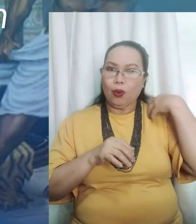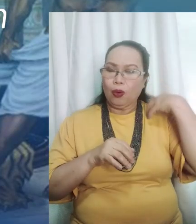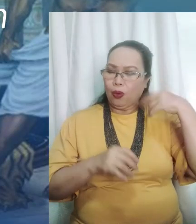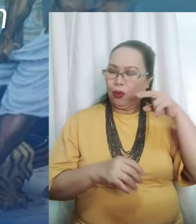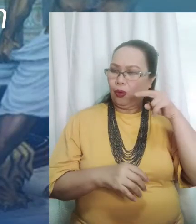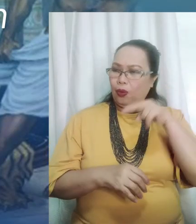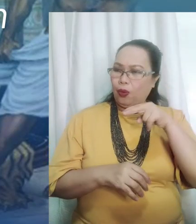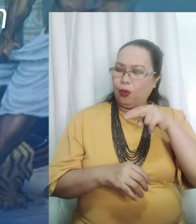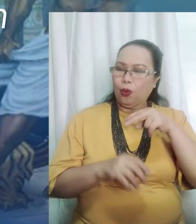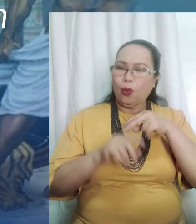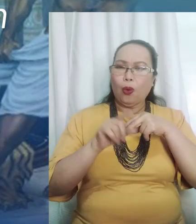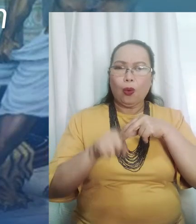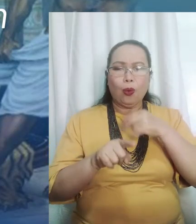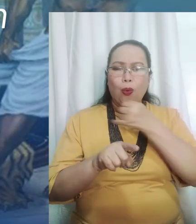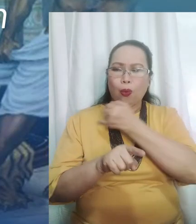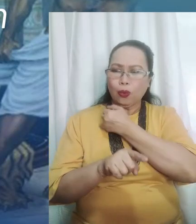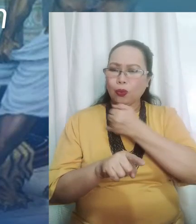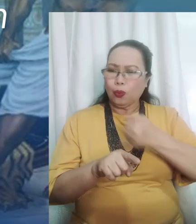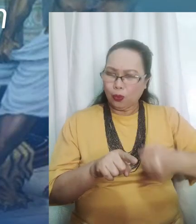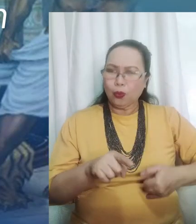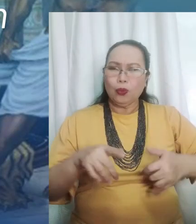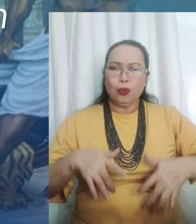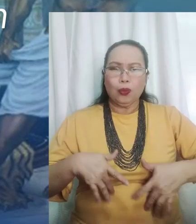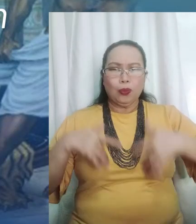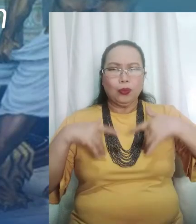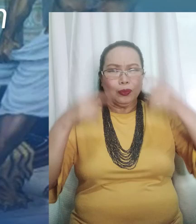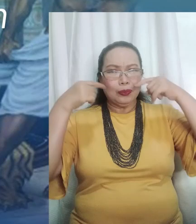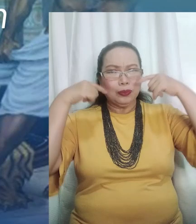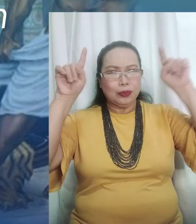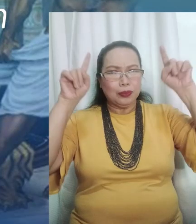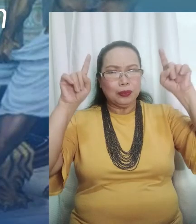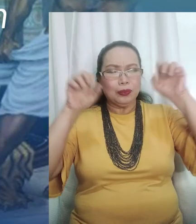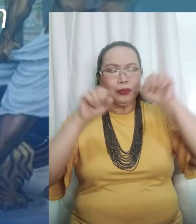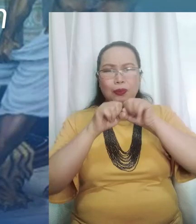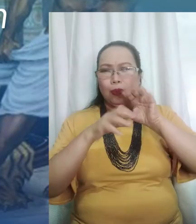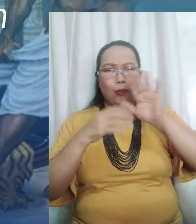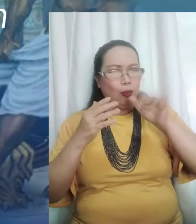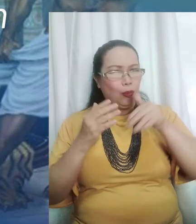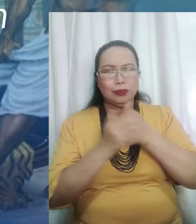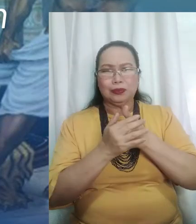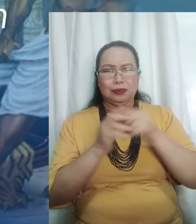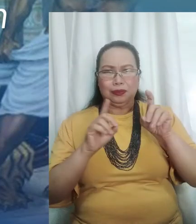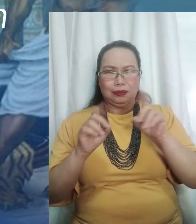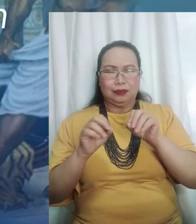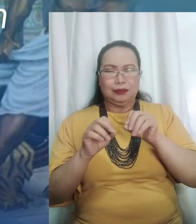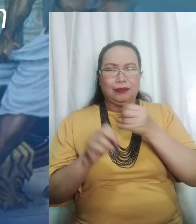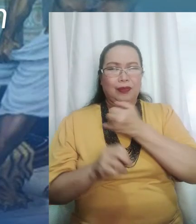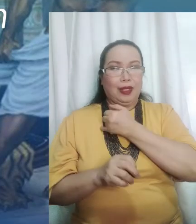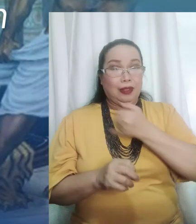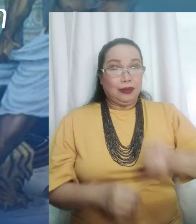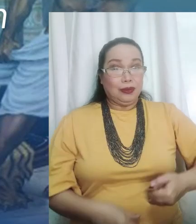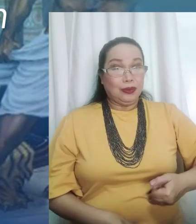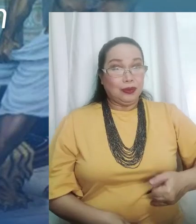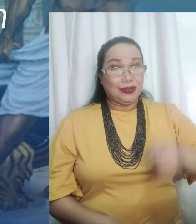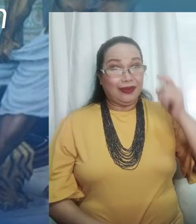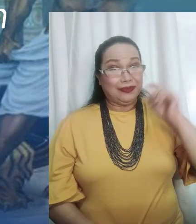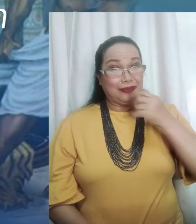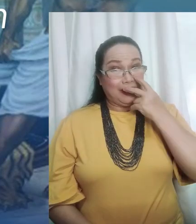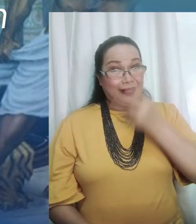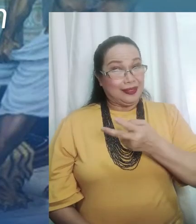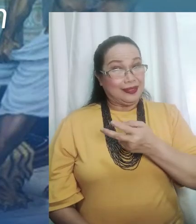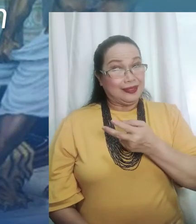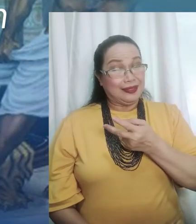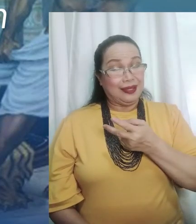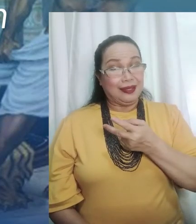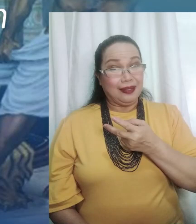the Lord was with him and that the Lord gave him success in everything he did, Joseph found favor in